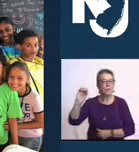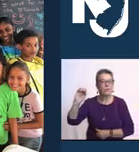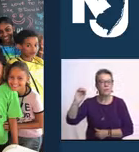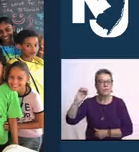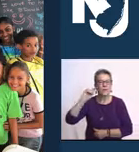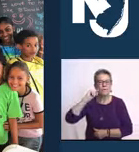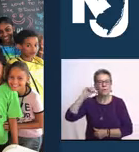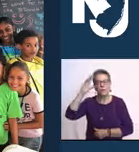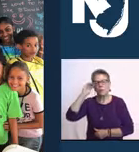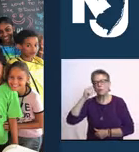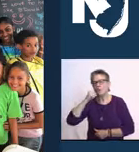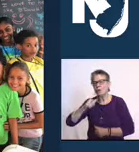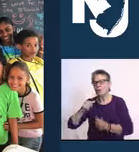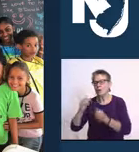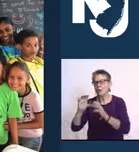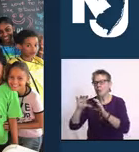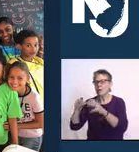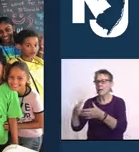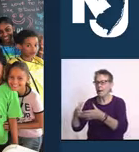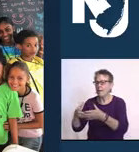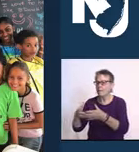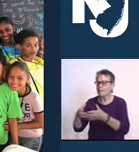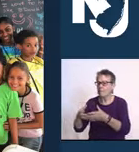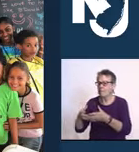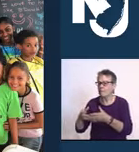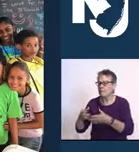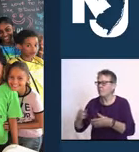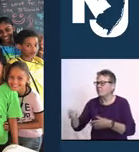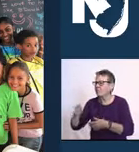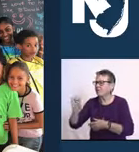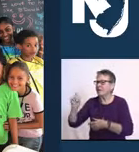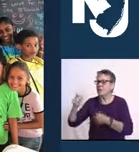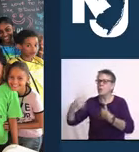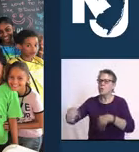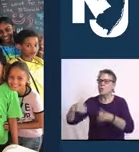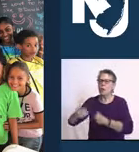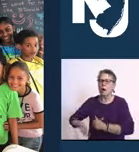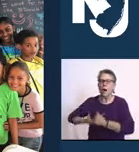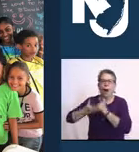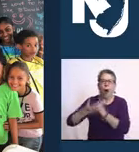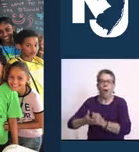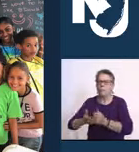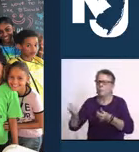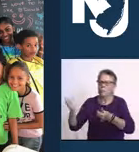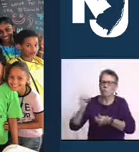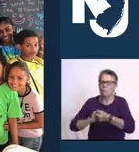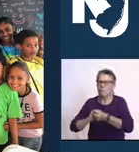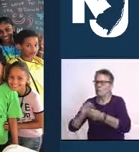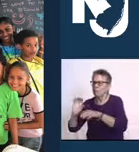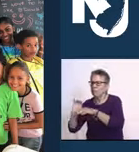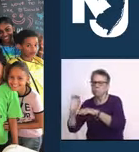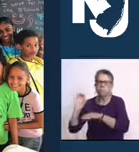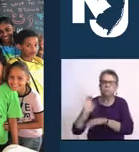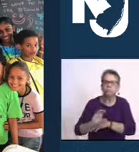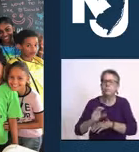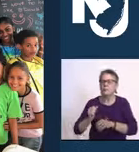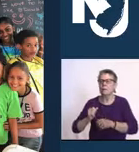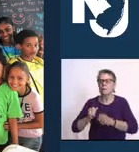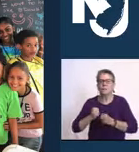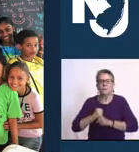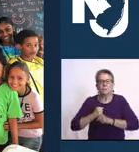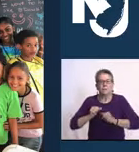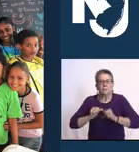noted how essential the EDA was to closing gaps in program funding. And they also noted how essential those programs have been